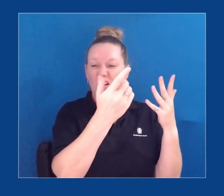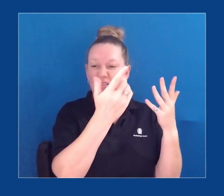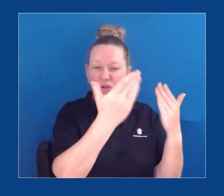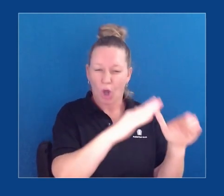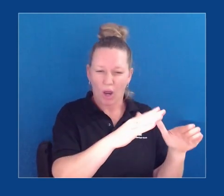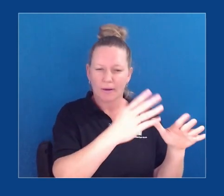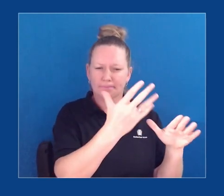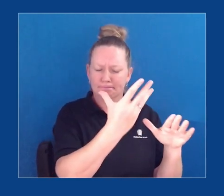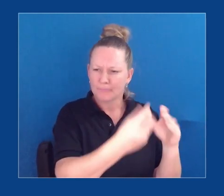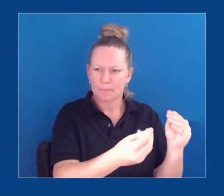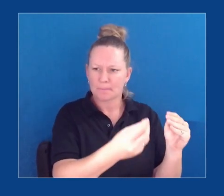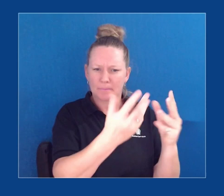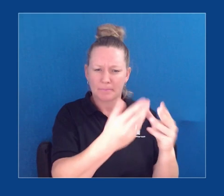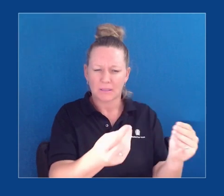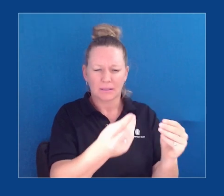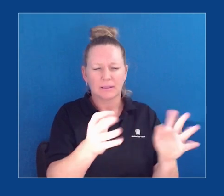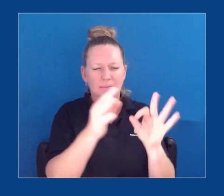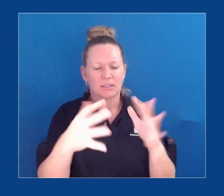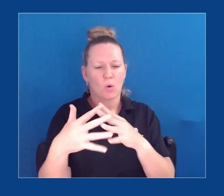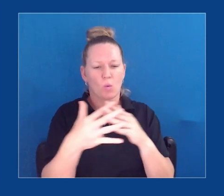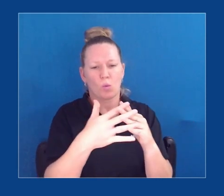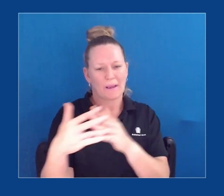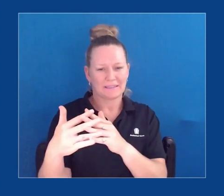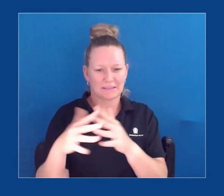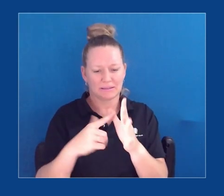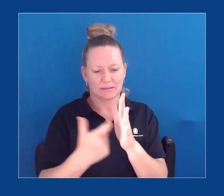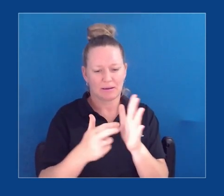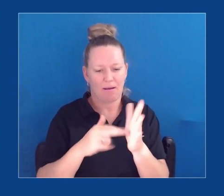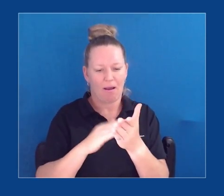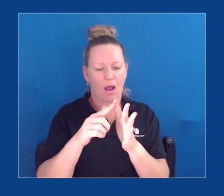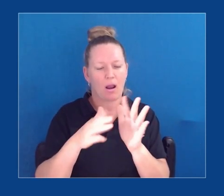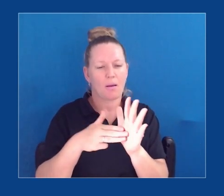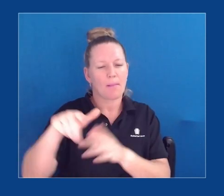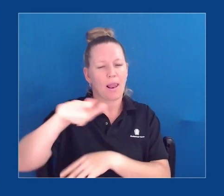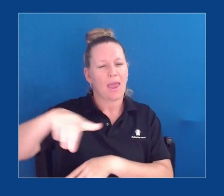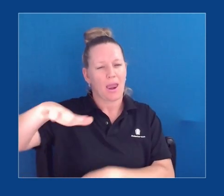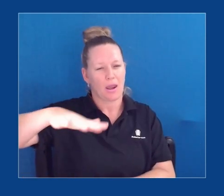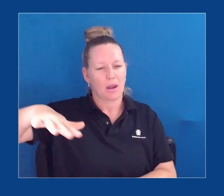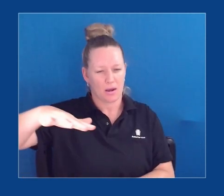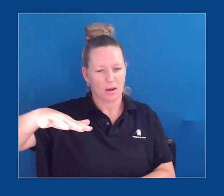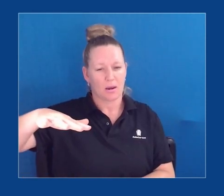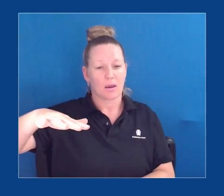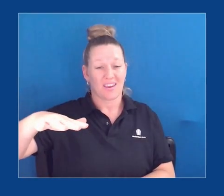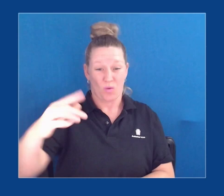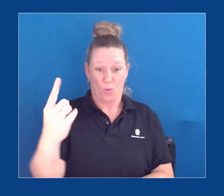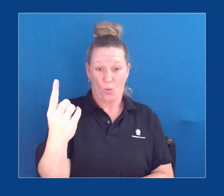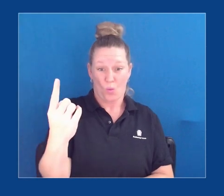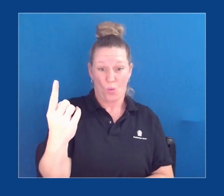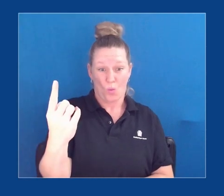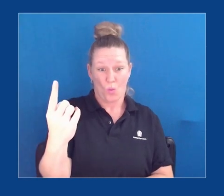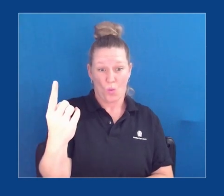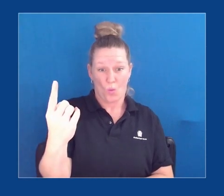one of the styles in Western Arnhem Land, where the one remaining singer